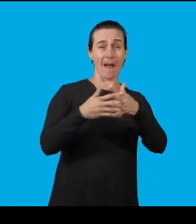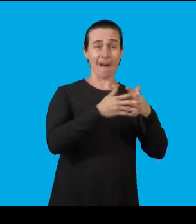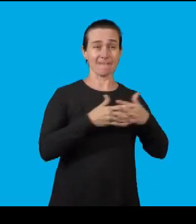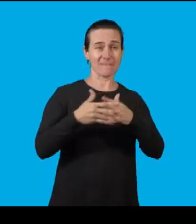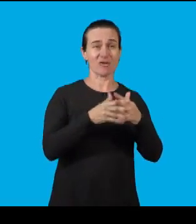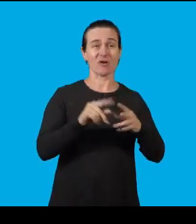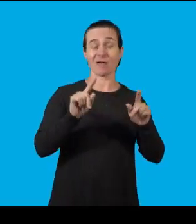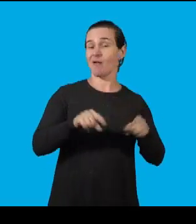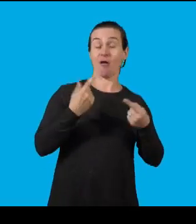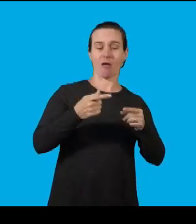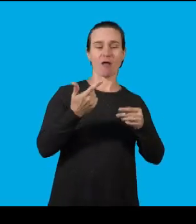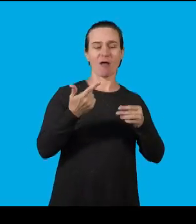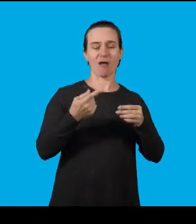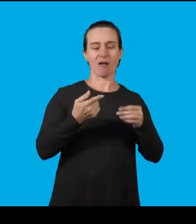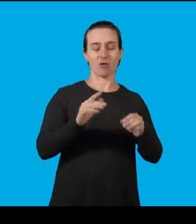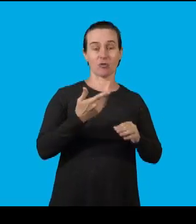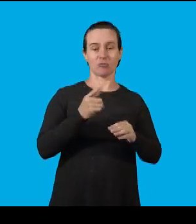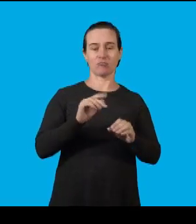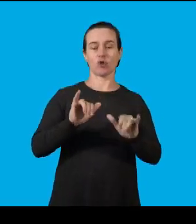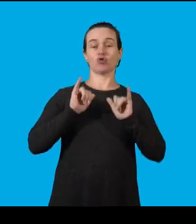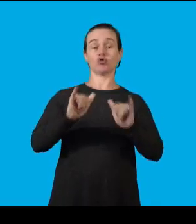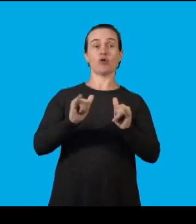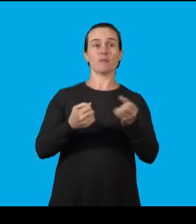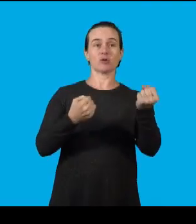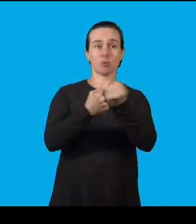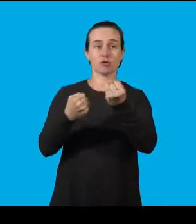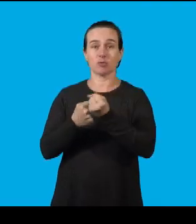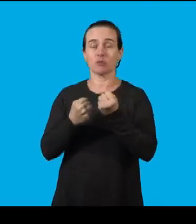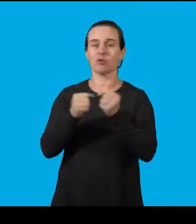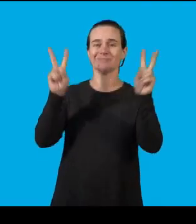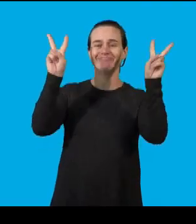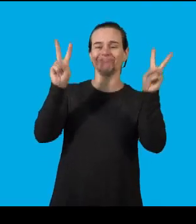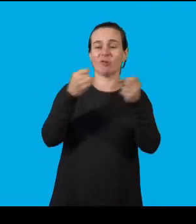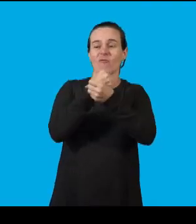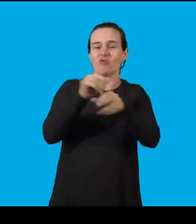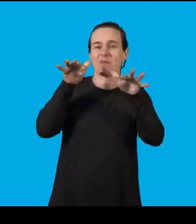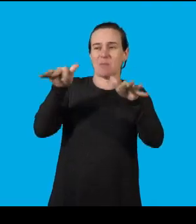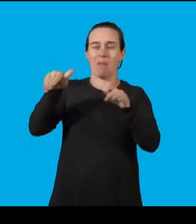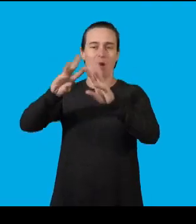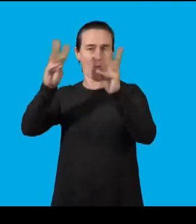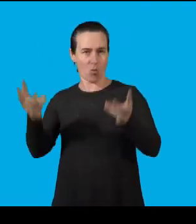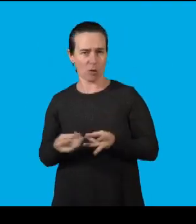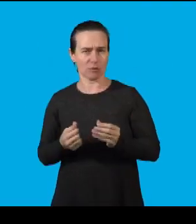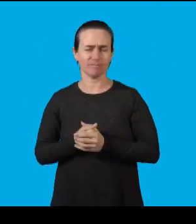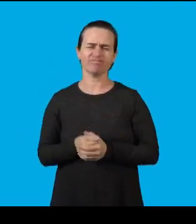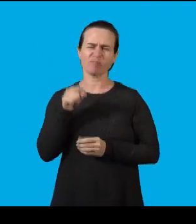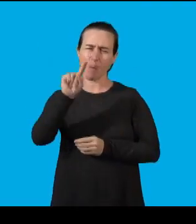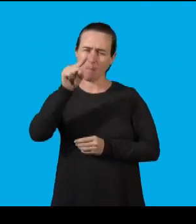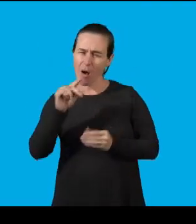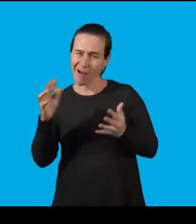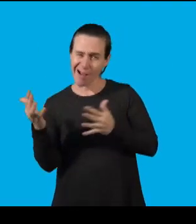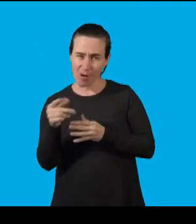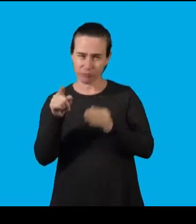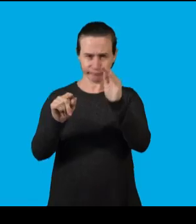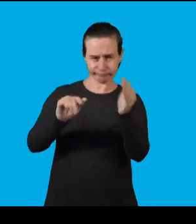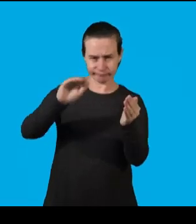not falter or fail in supporting the free peoples of the world. So again, you look at the mark allocation there.